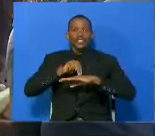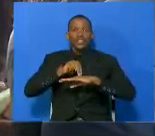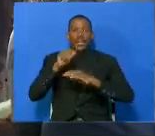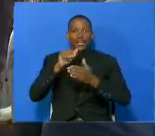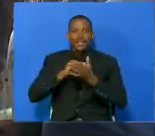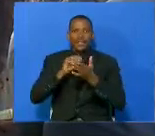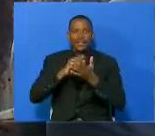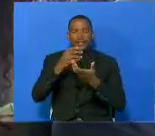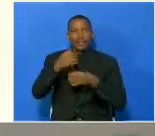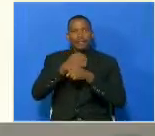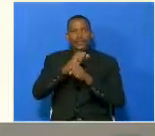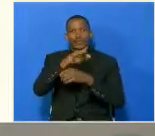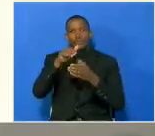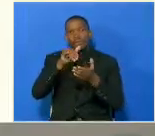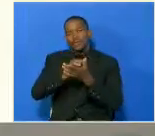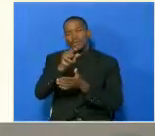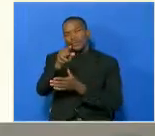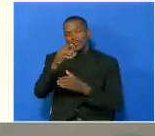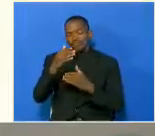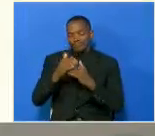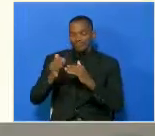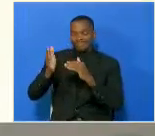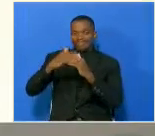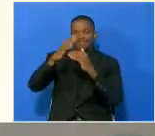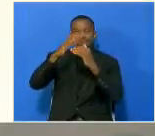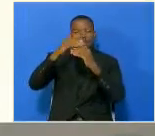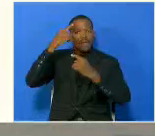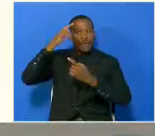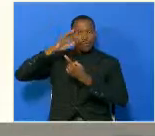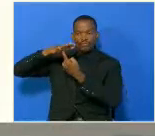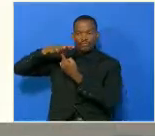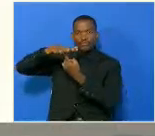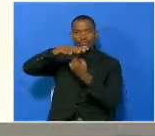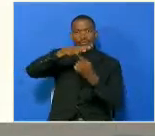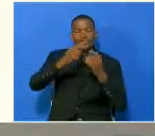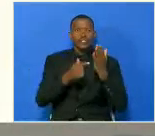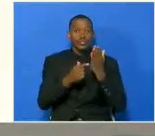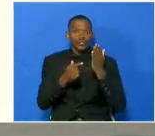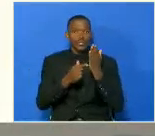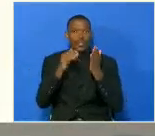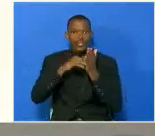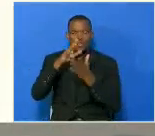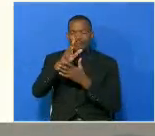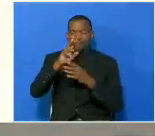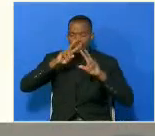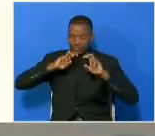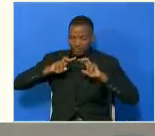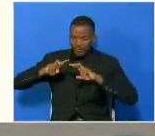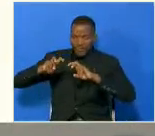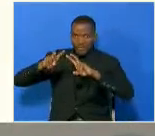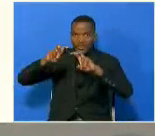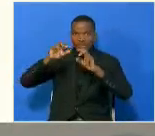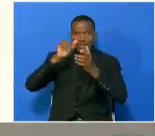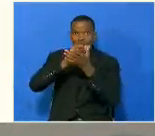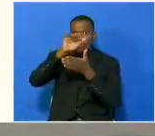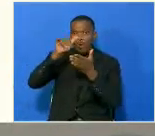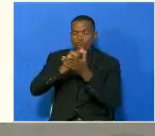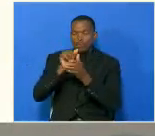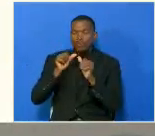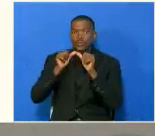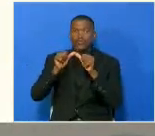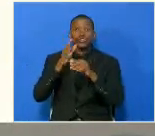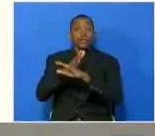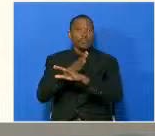by leveraging the latest advancements in drone technology and closely investigating its continuous